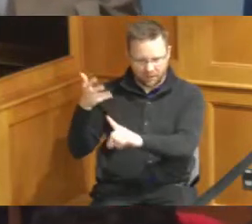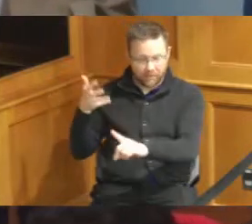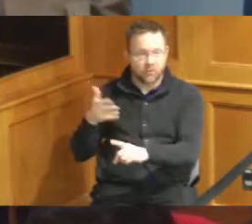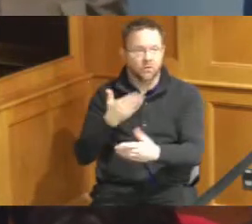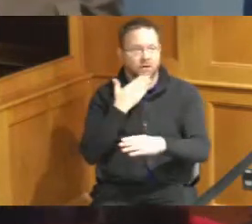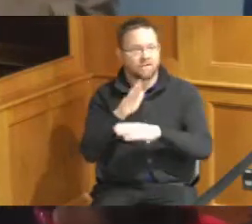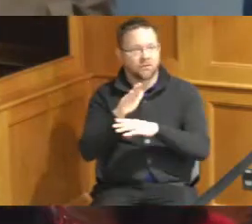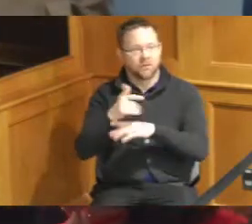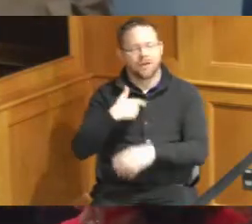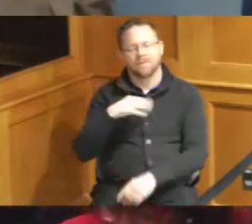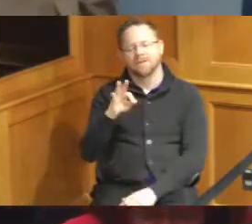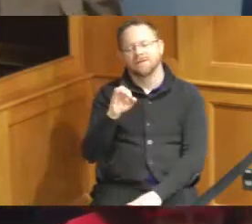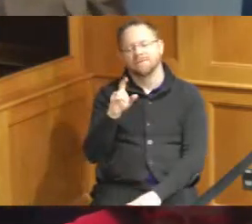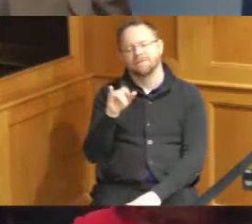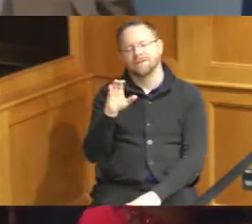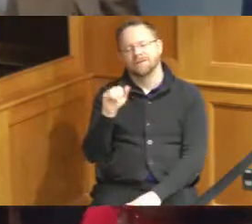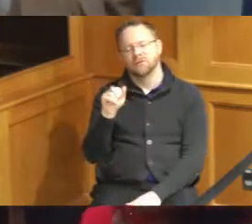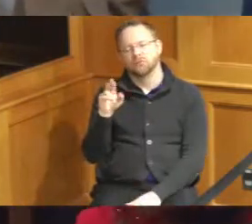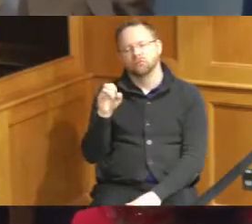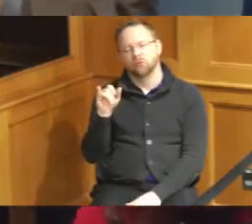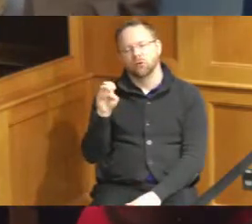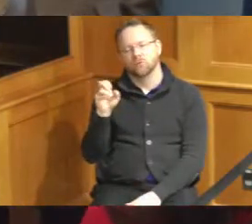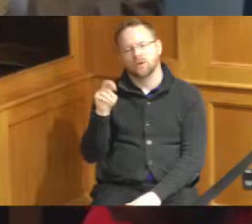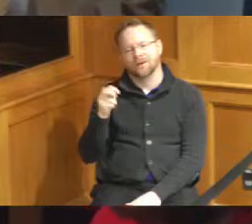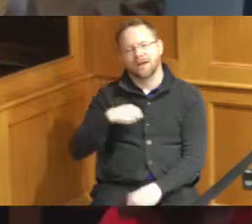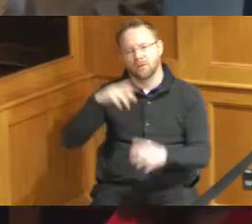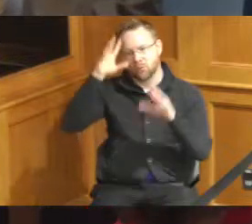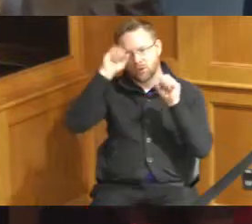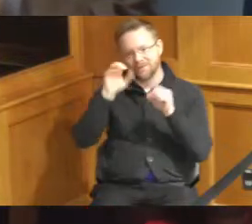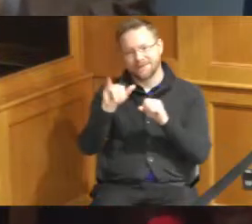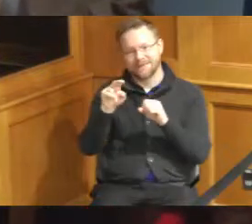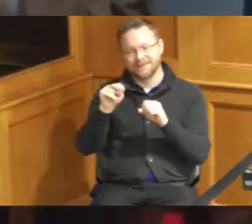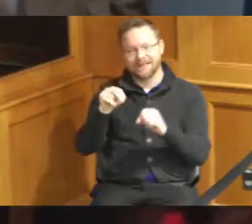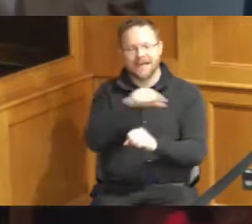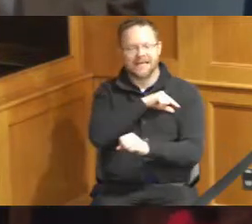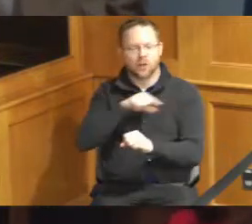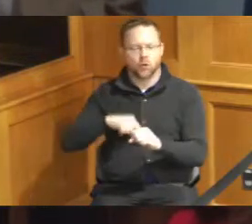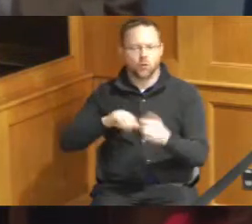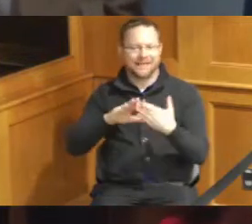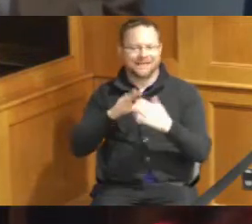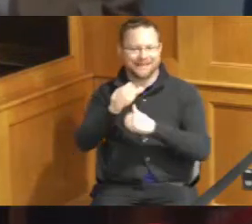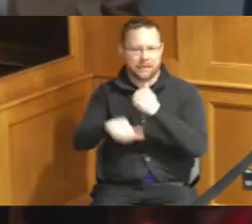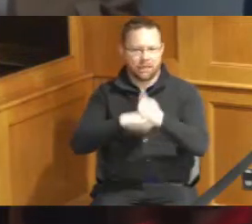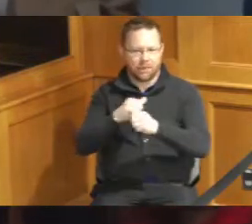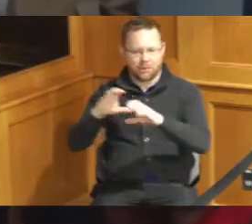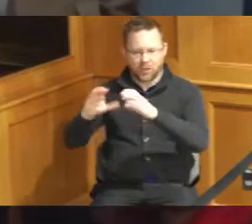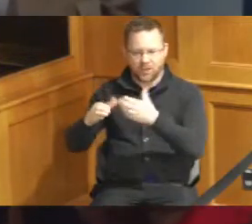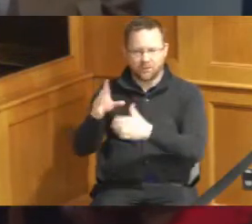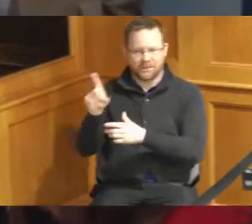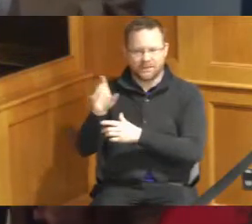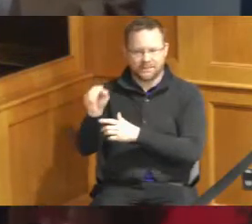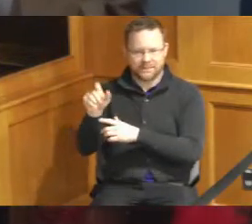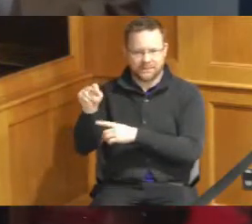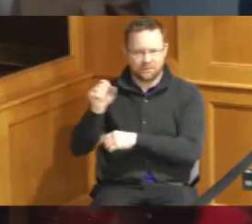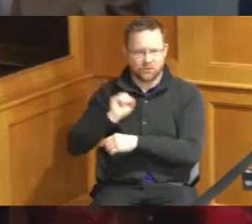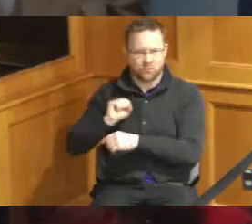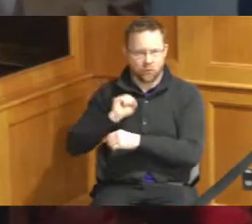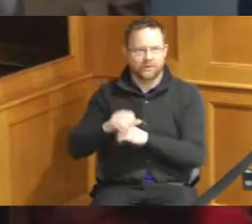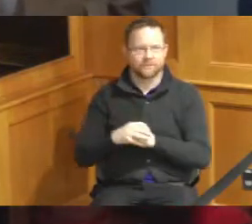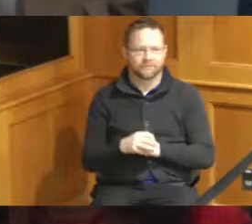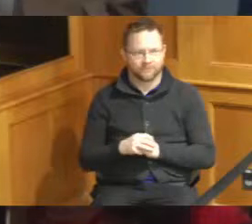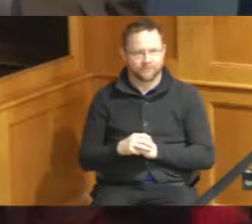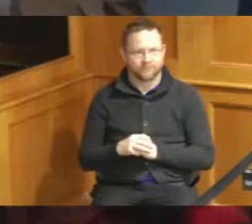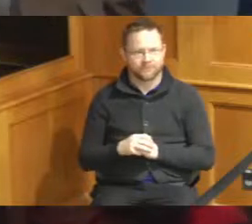afternoon. My name is Felicia Rosemont, and I serve as the president of the Cincinnati Queen City Alumni Chapter of Delta Sigma Theta Sorority